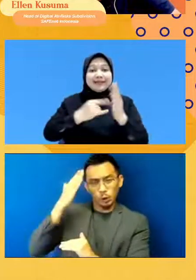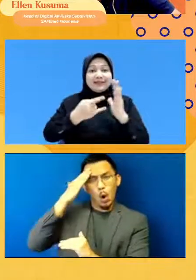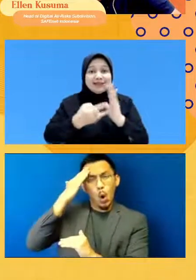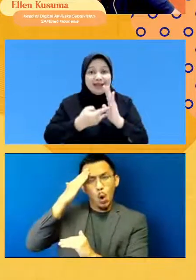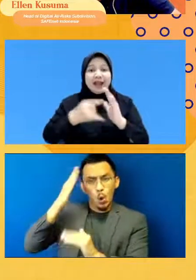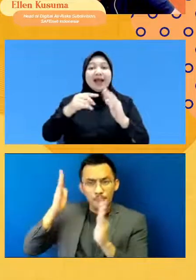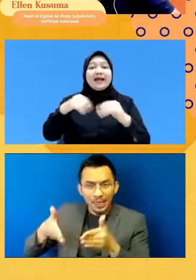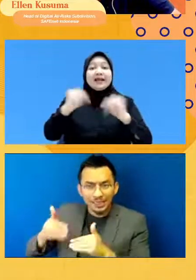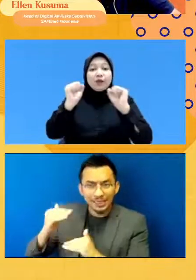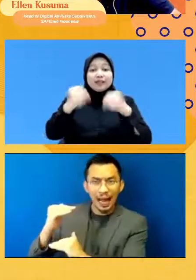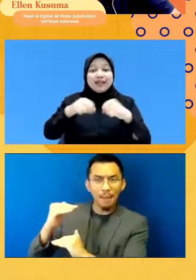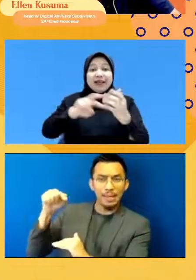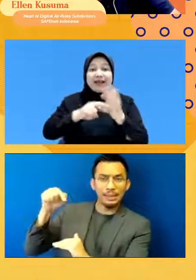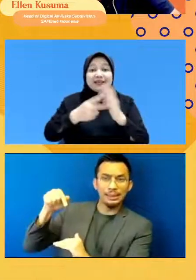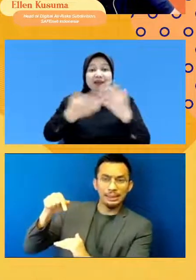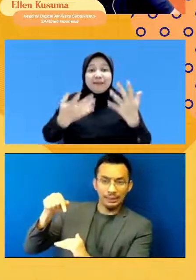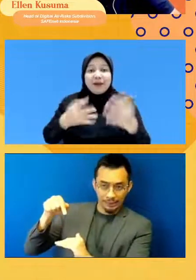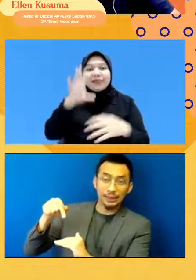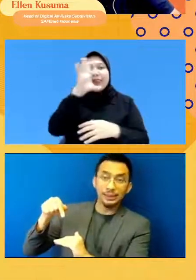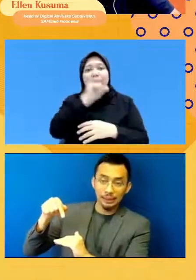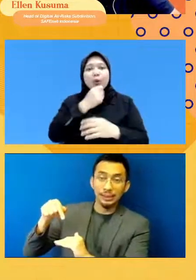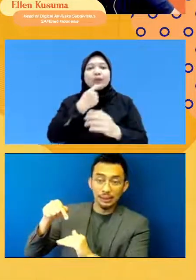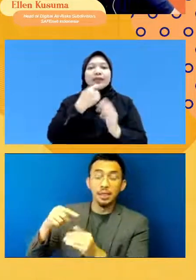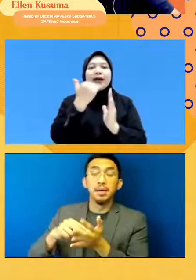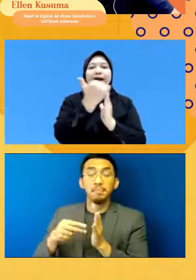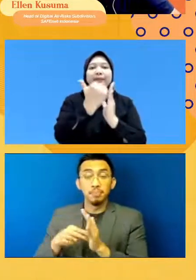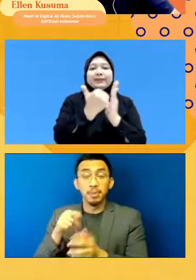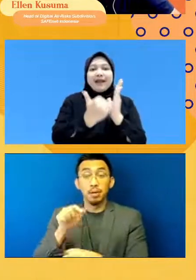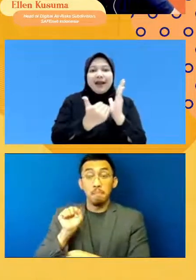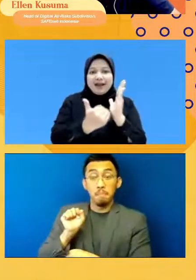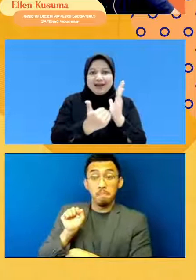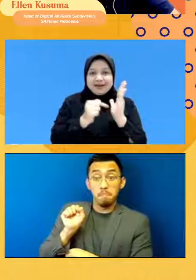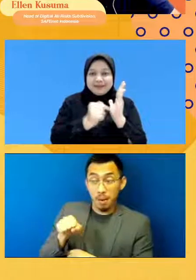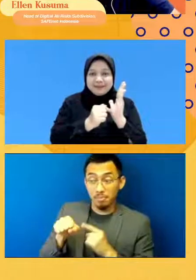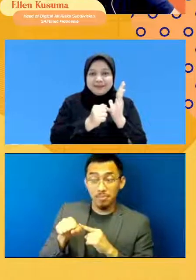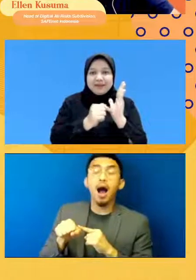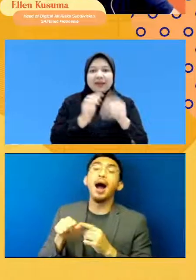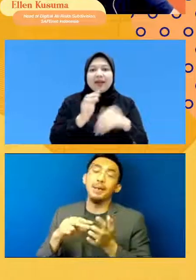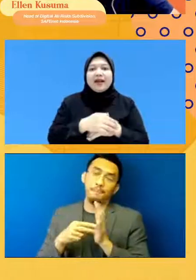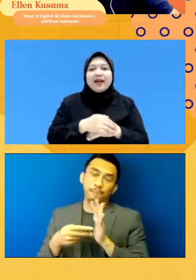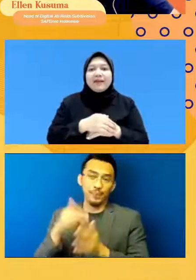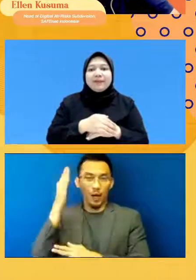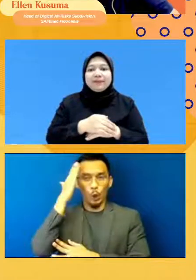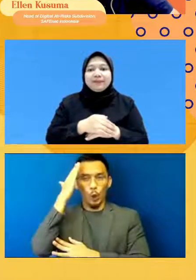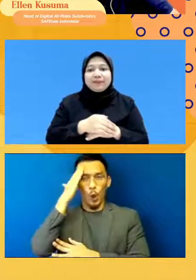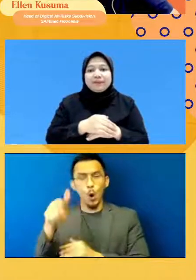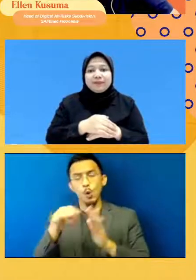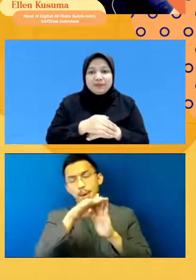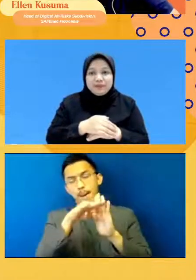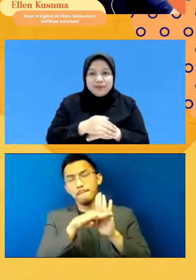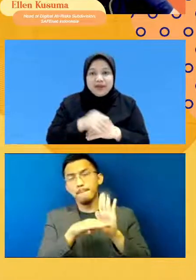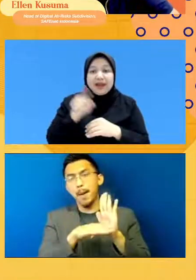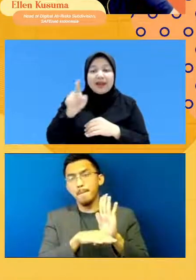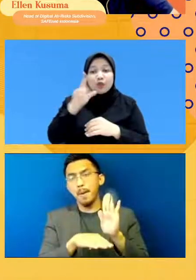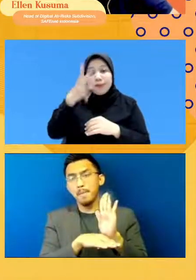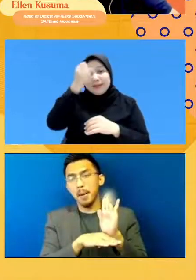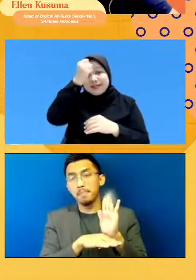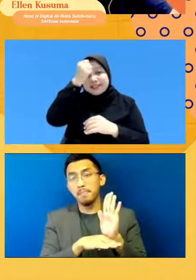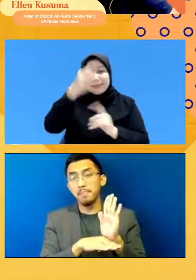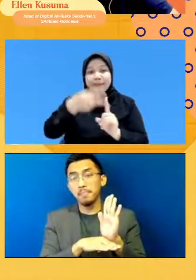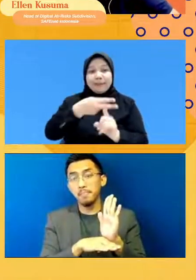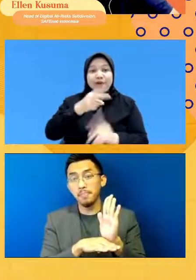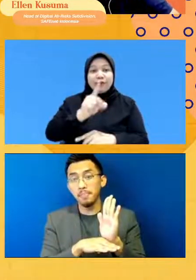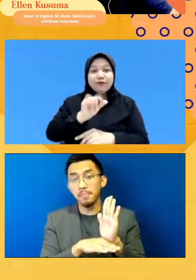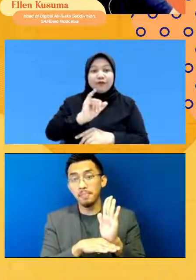policy. So consent, we need to understand this price principle. I repeat it one more time. It's